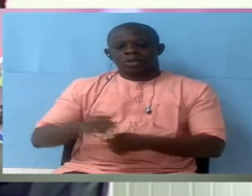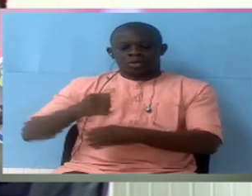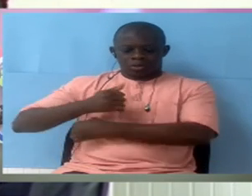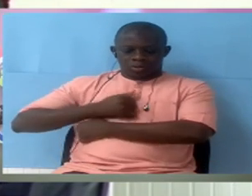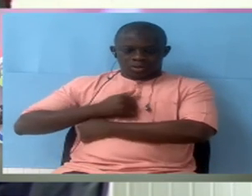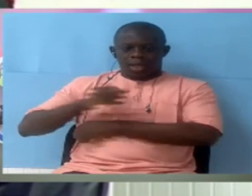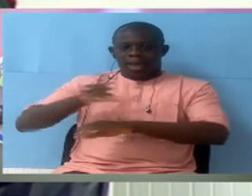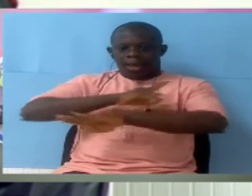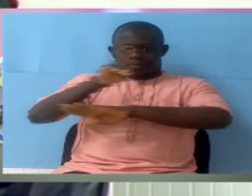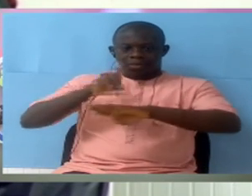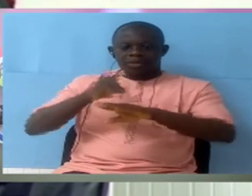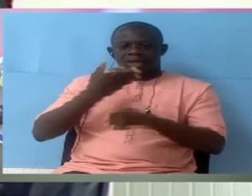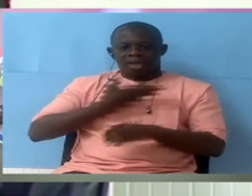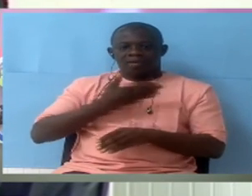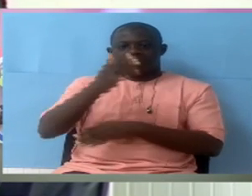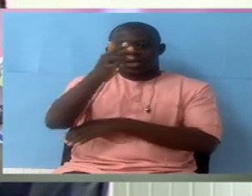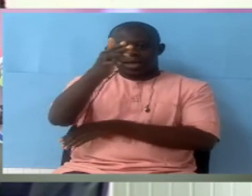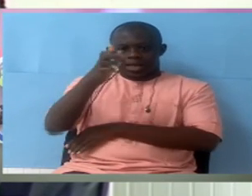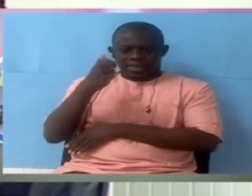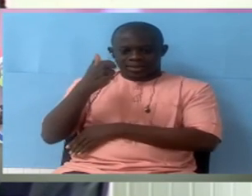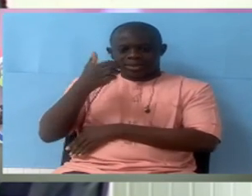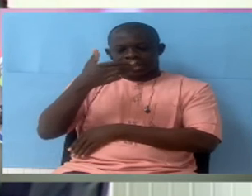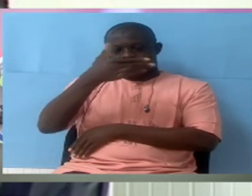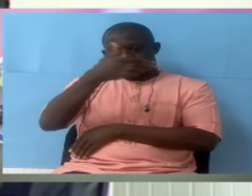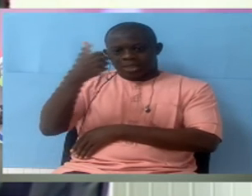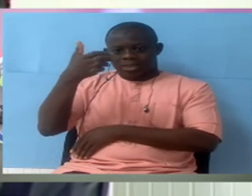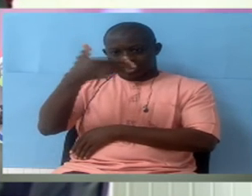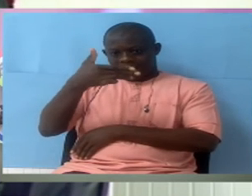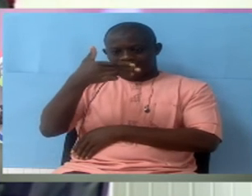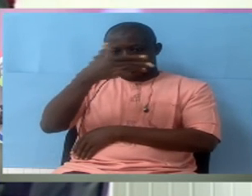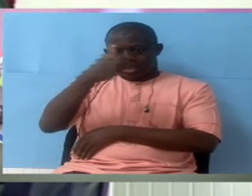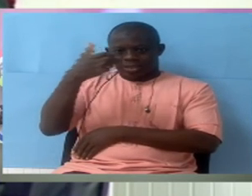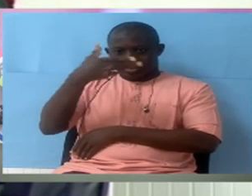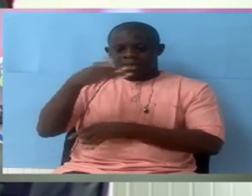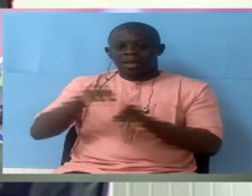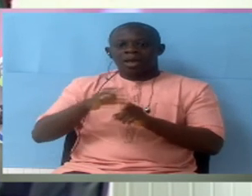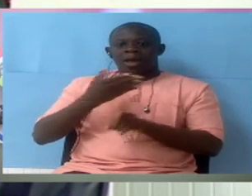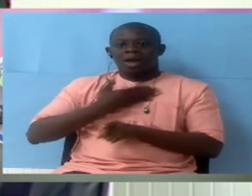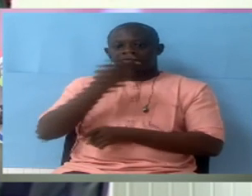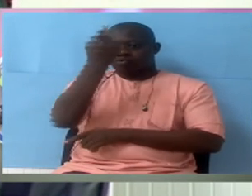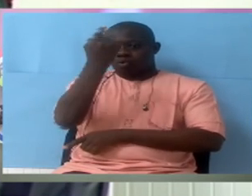cells, and there were only